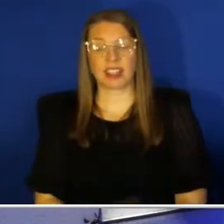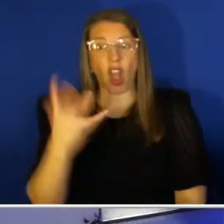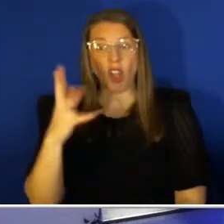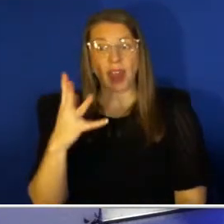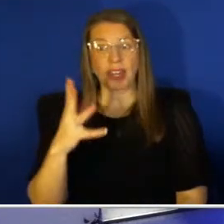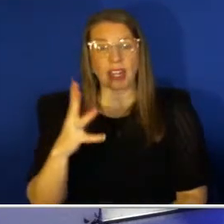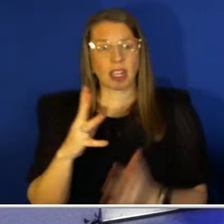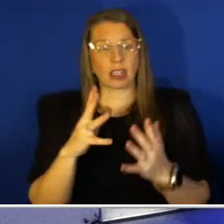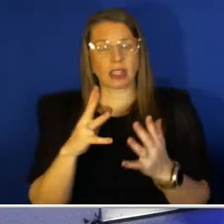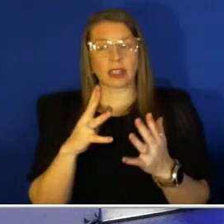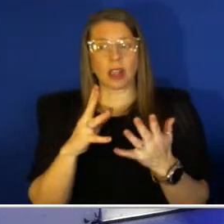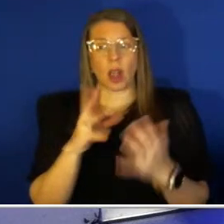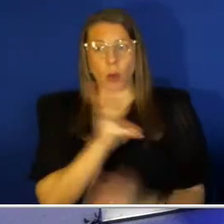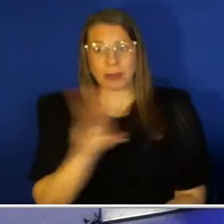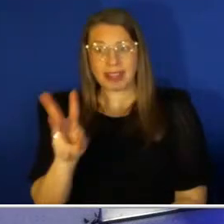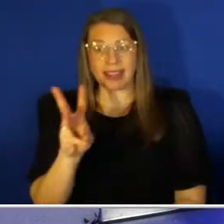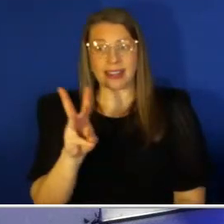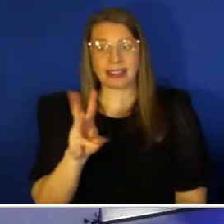finding clinical trials. You can go to